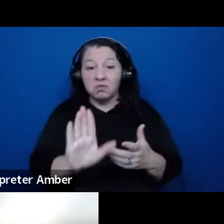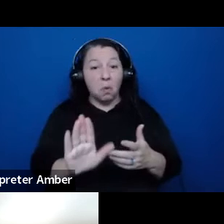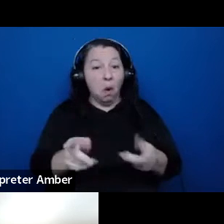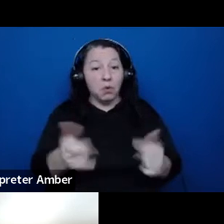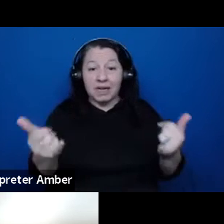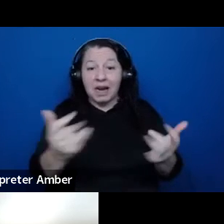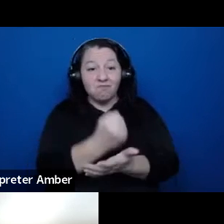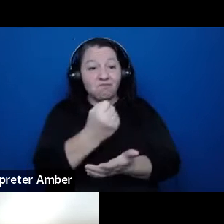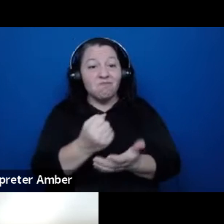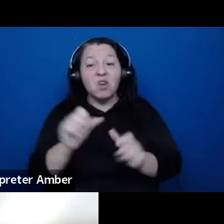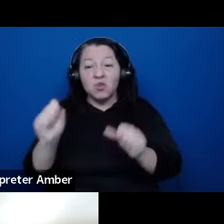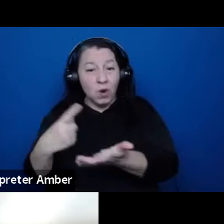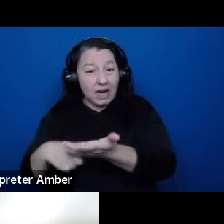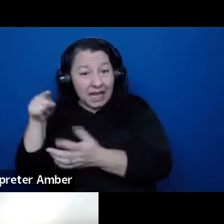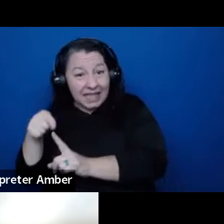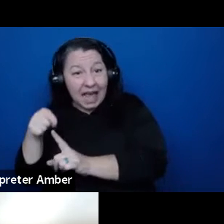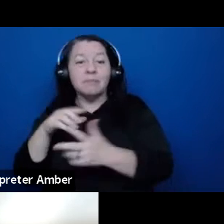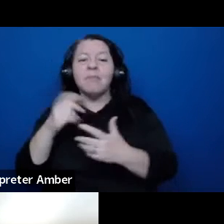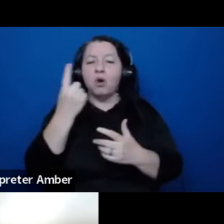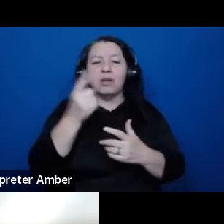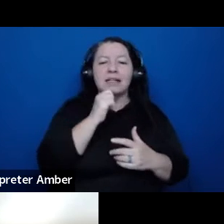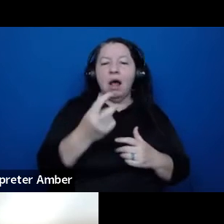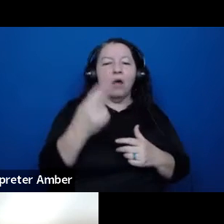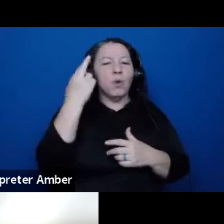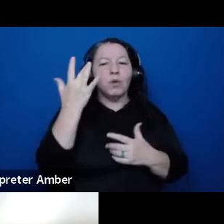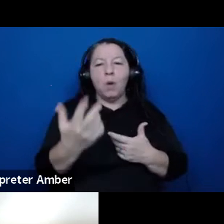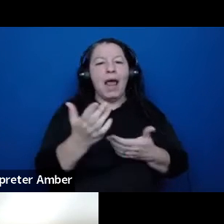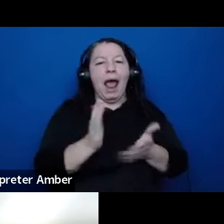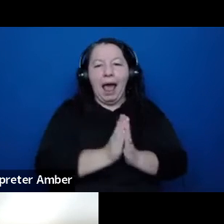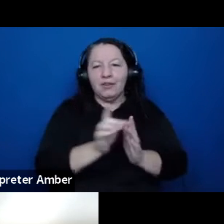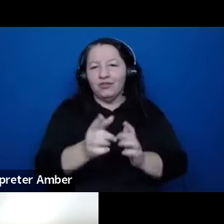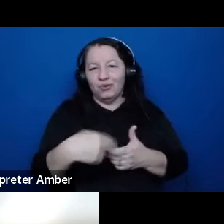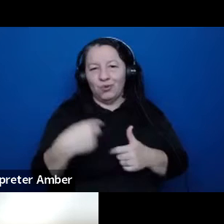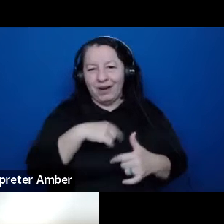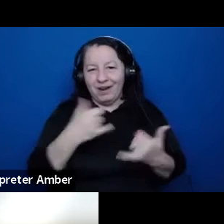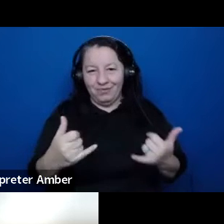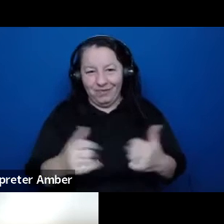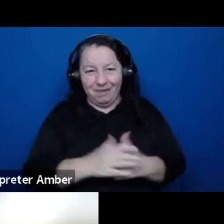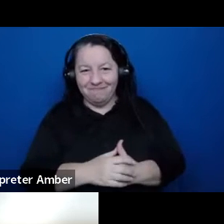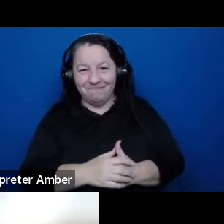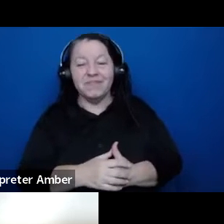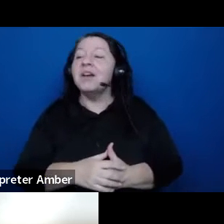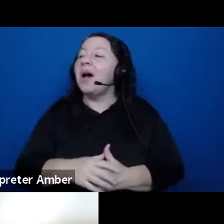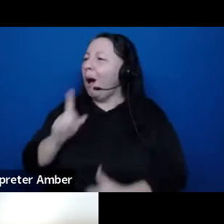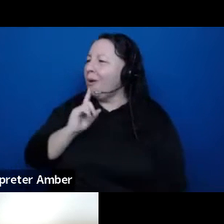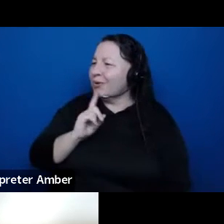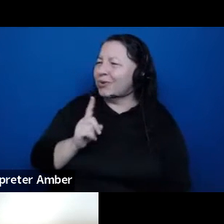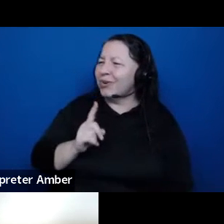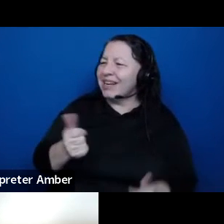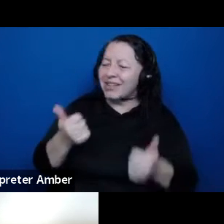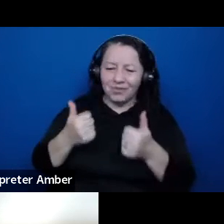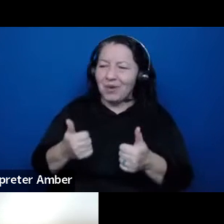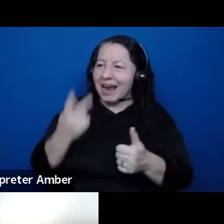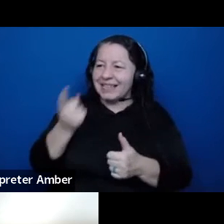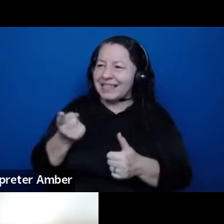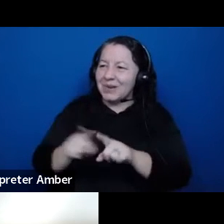know that that's not the reason that we asked Julie to join us here today. So Julie, go ahead. Sure, it is, and it's great to see you as well,